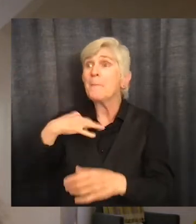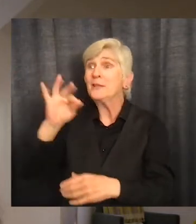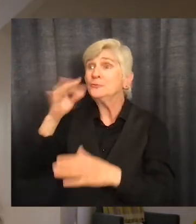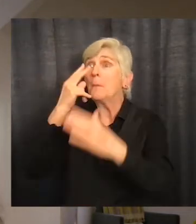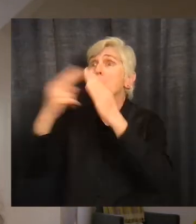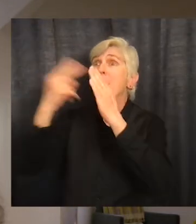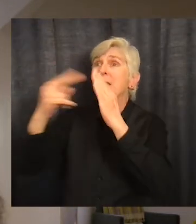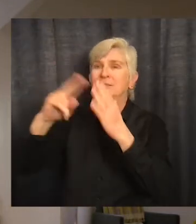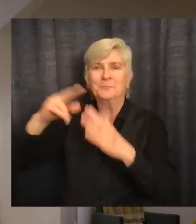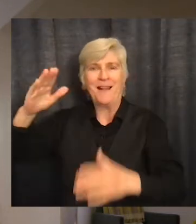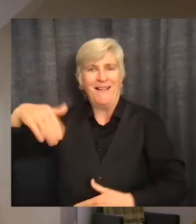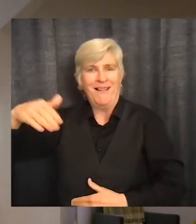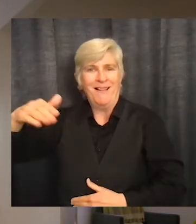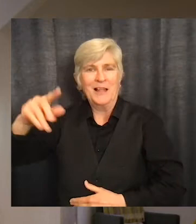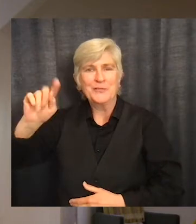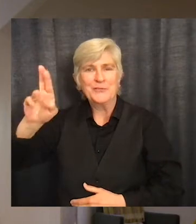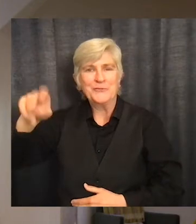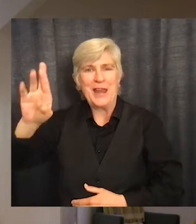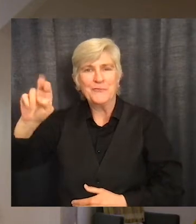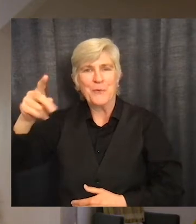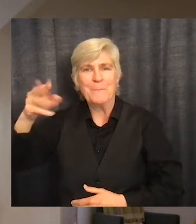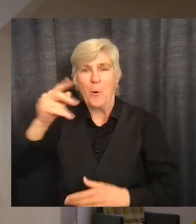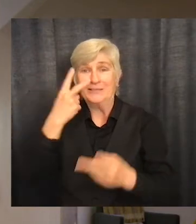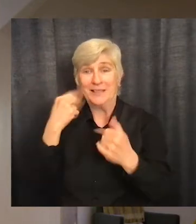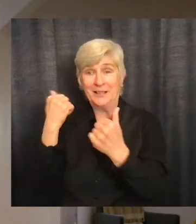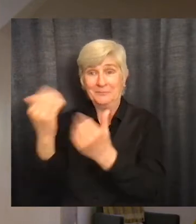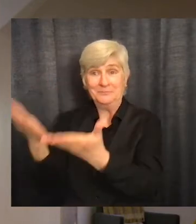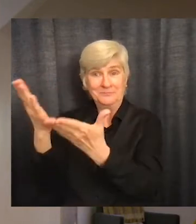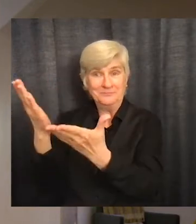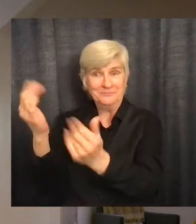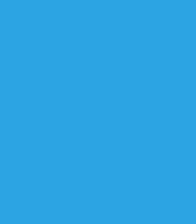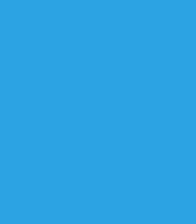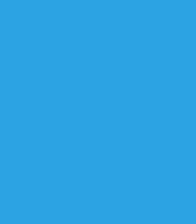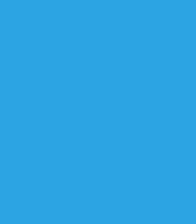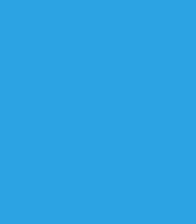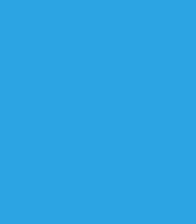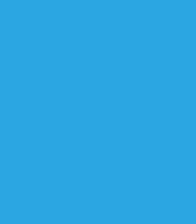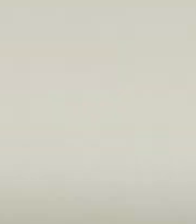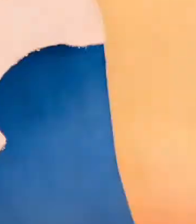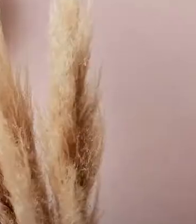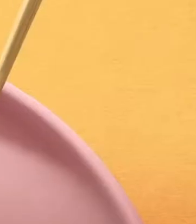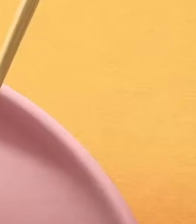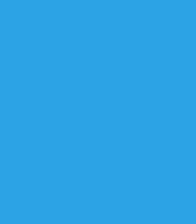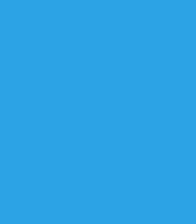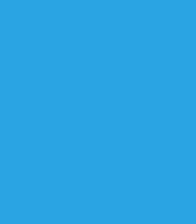Pinterest Predicts is our not yet trending report. So let's take a look.